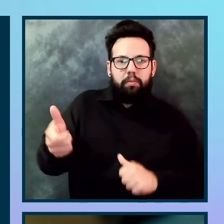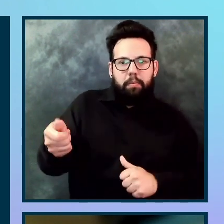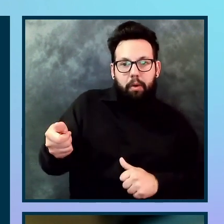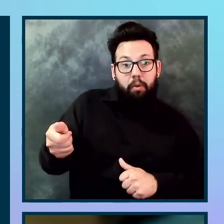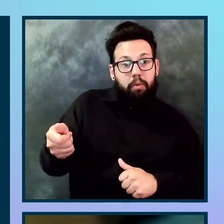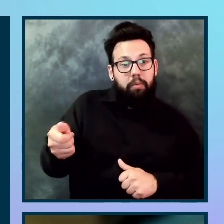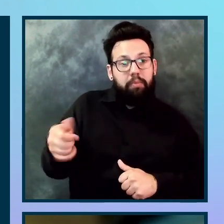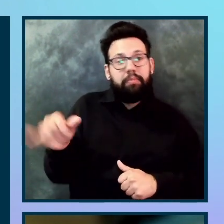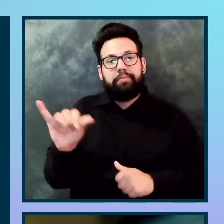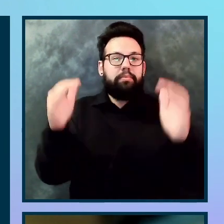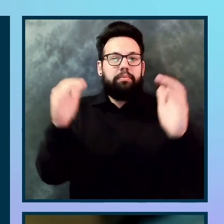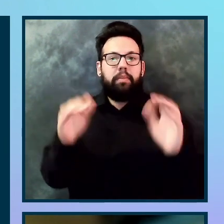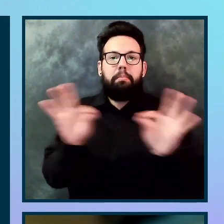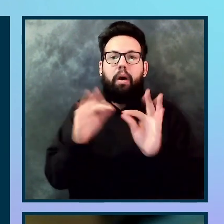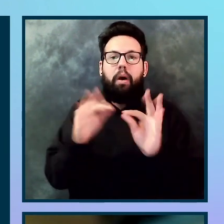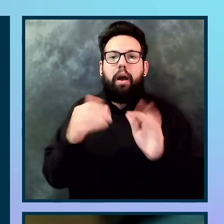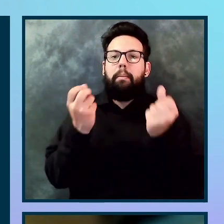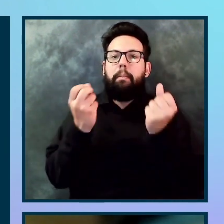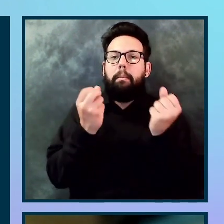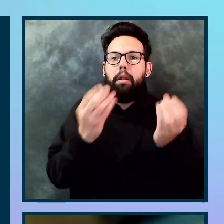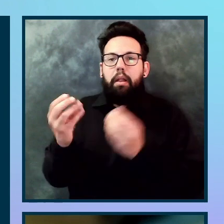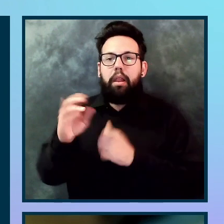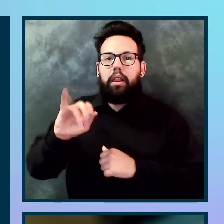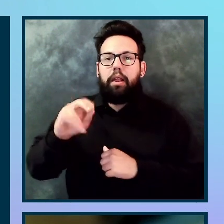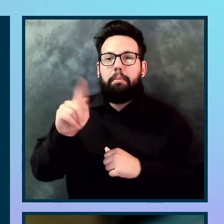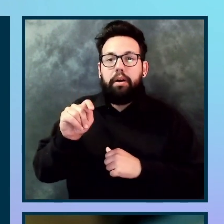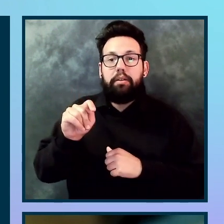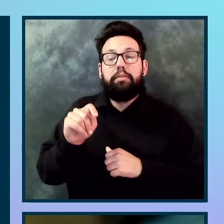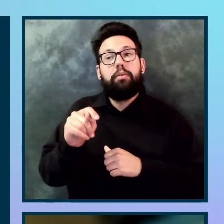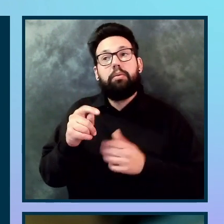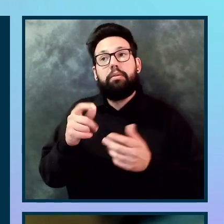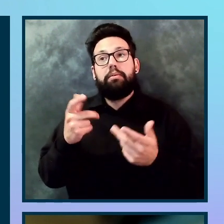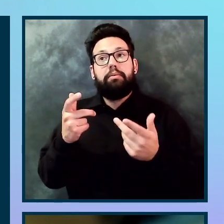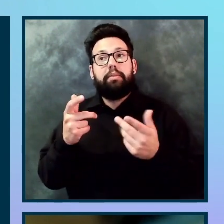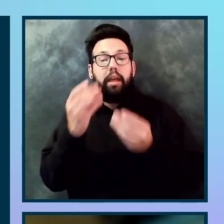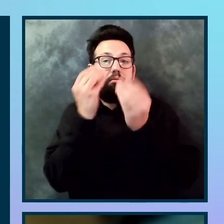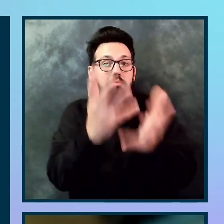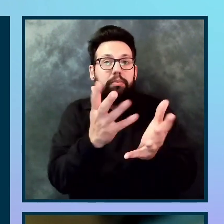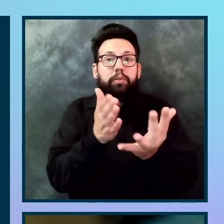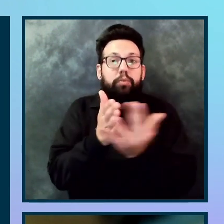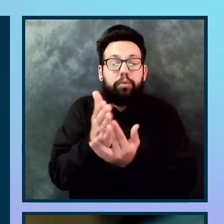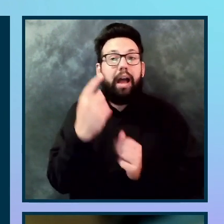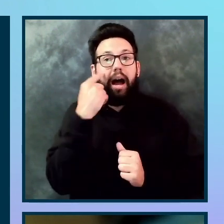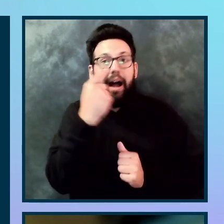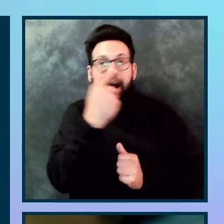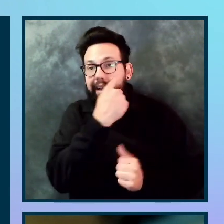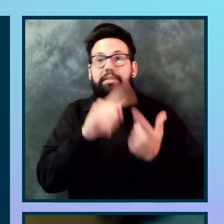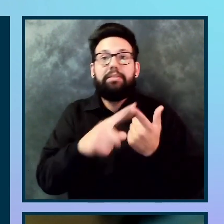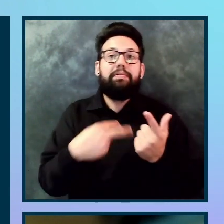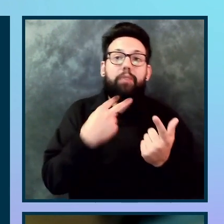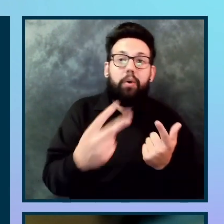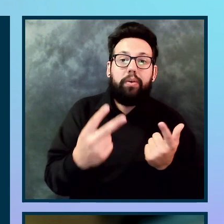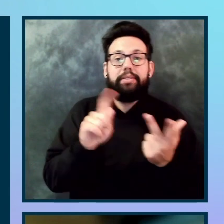want multiple inputs. So things like keyboards, controllers, hands, eyes, voice, switch devices,